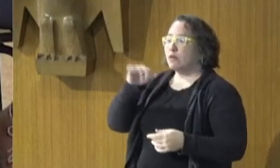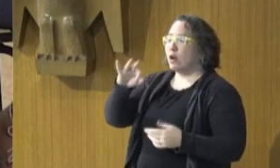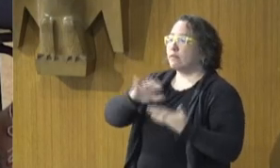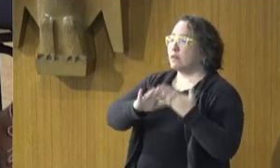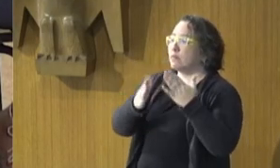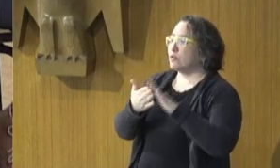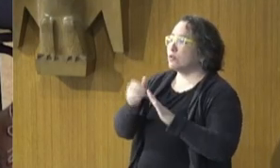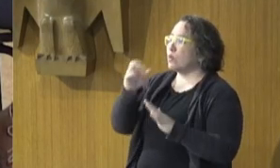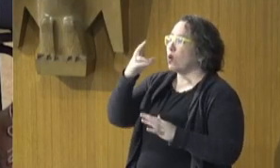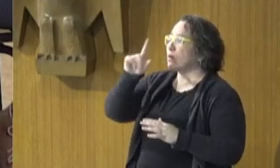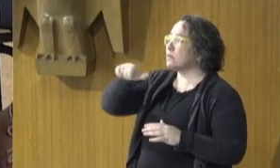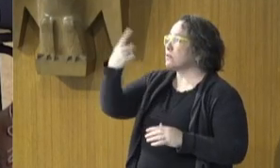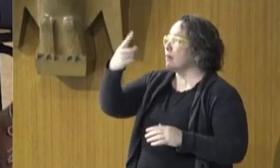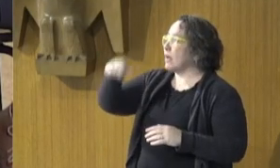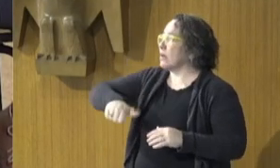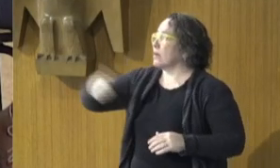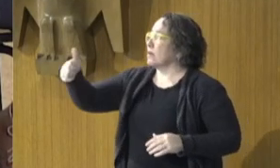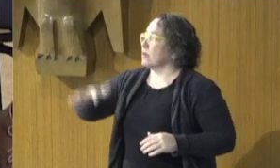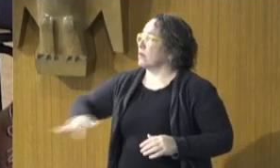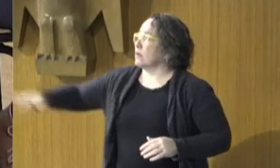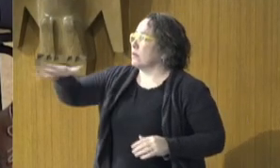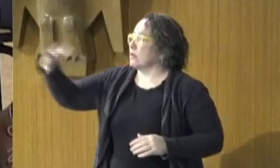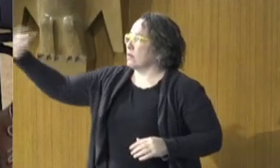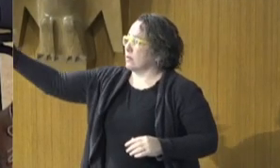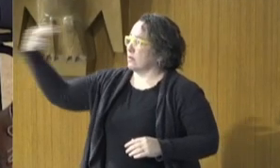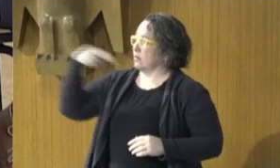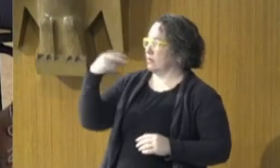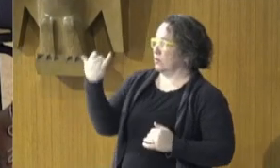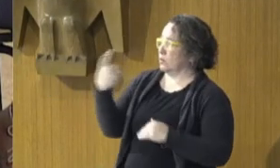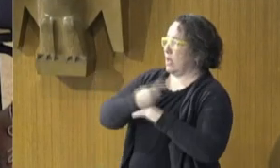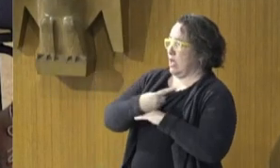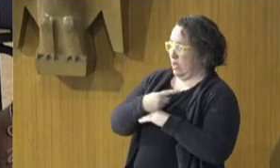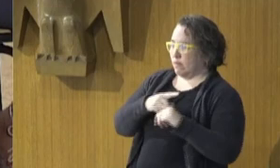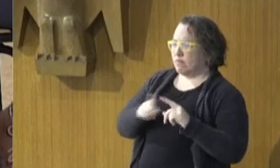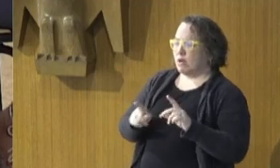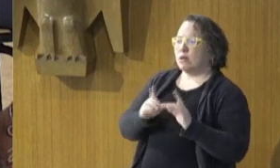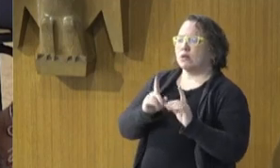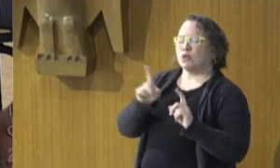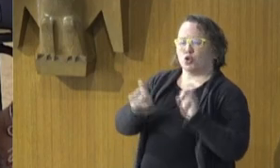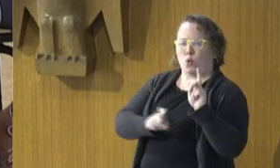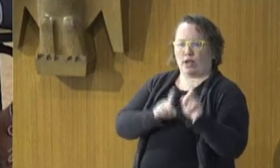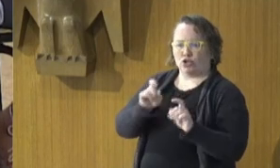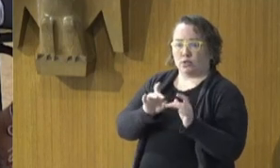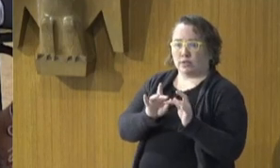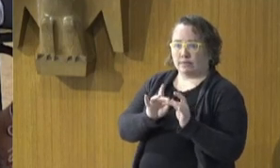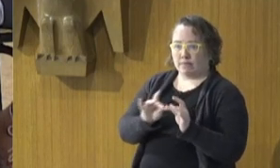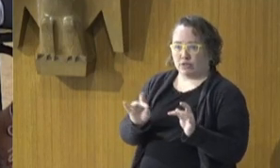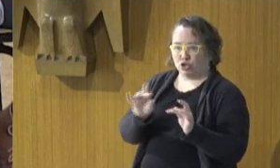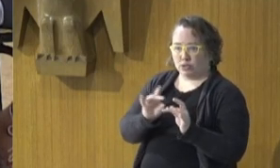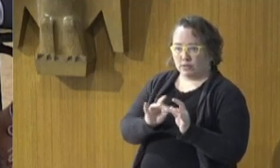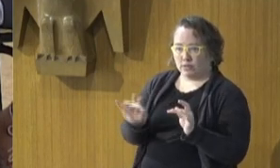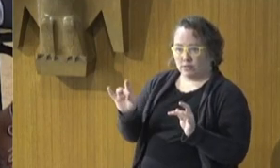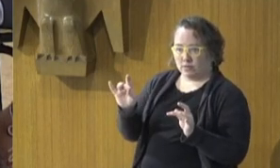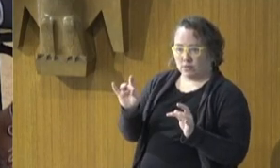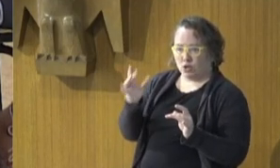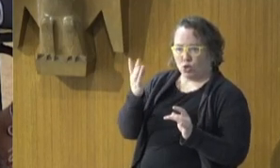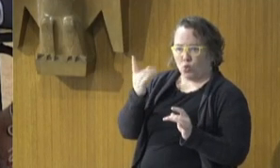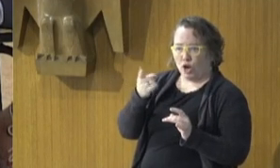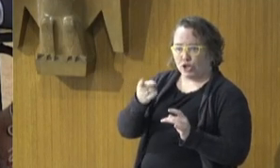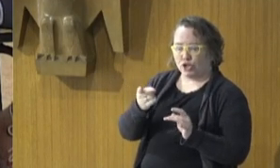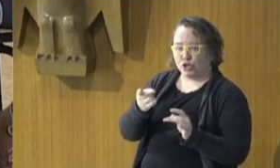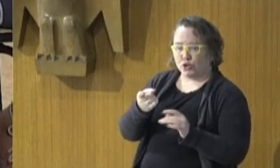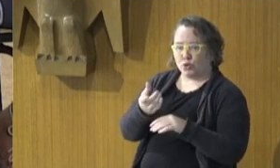someone outside the community tuning in today, but the question was, why do you